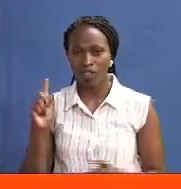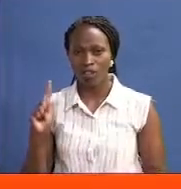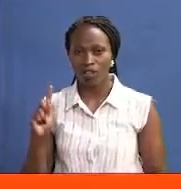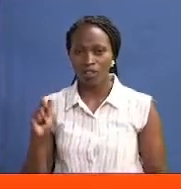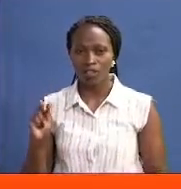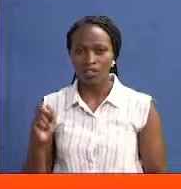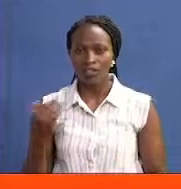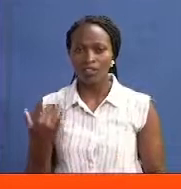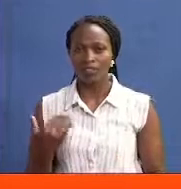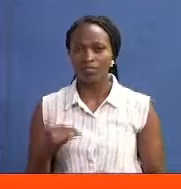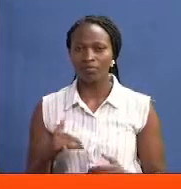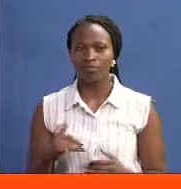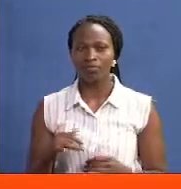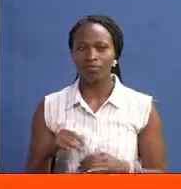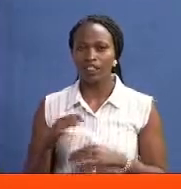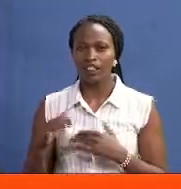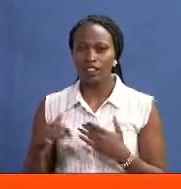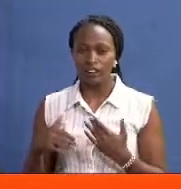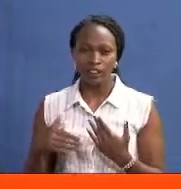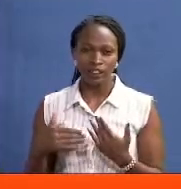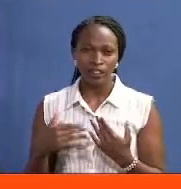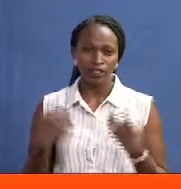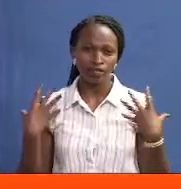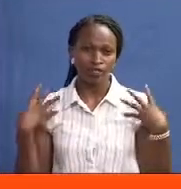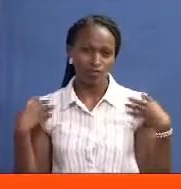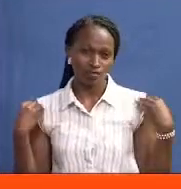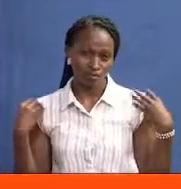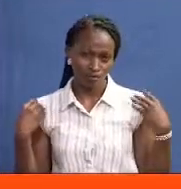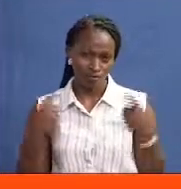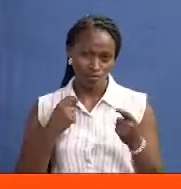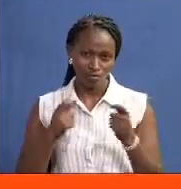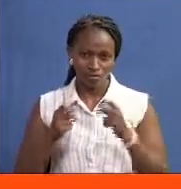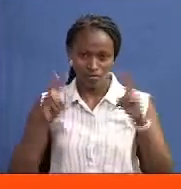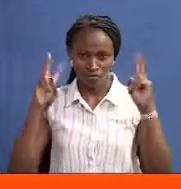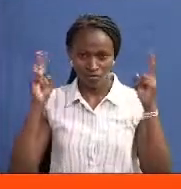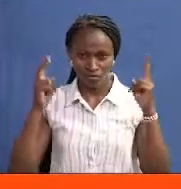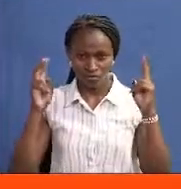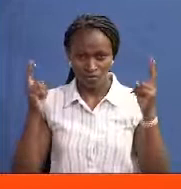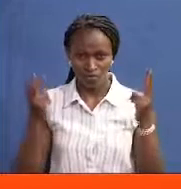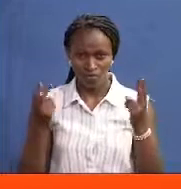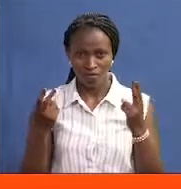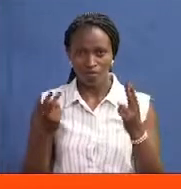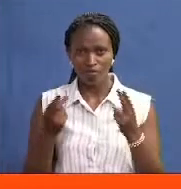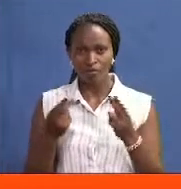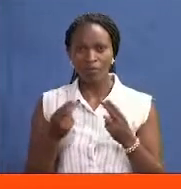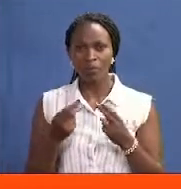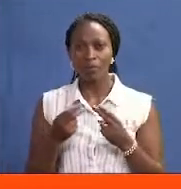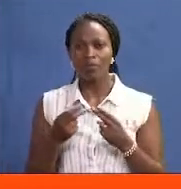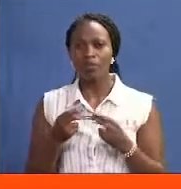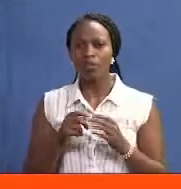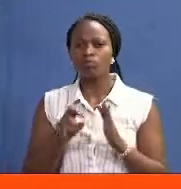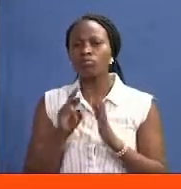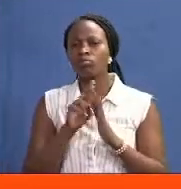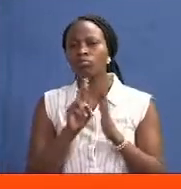new experience, where we are touching on quite an intriguing topic. We are talking about the evolving role of